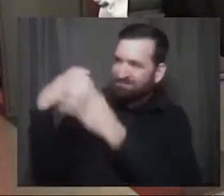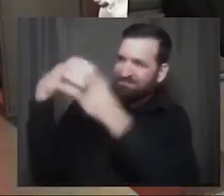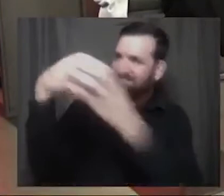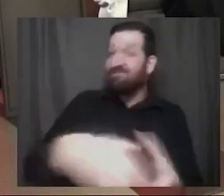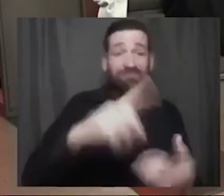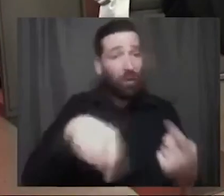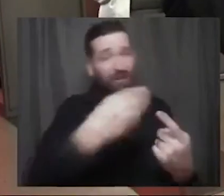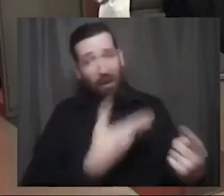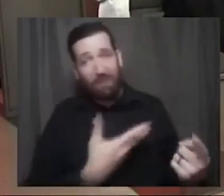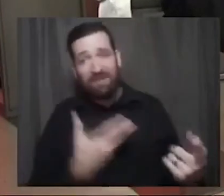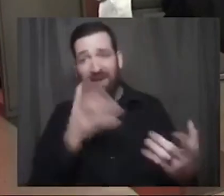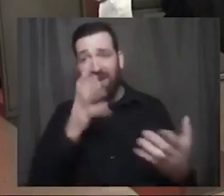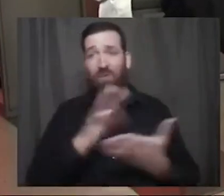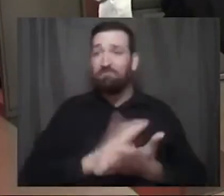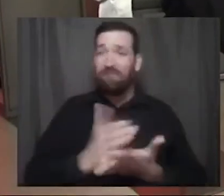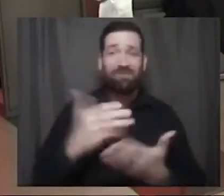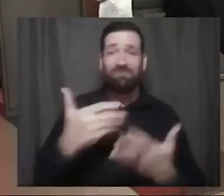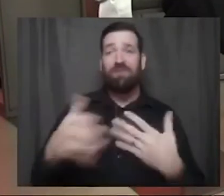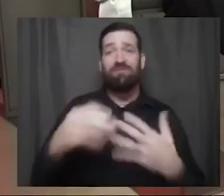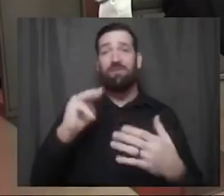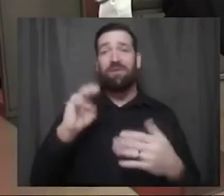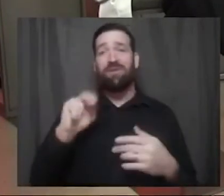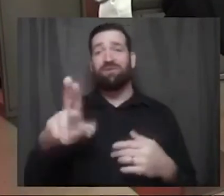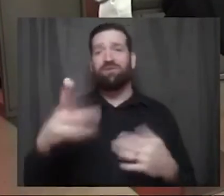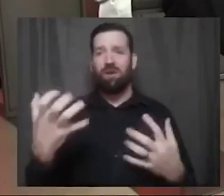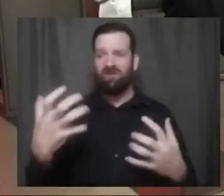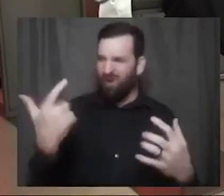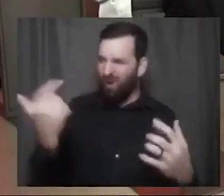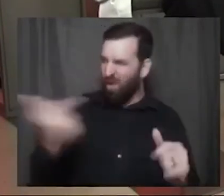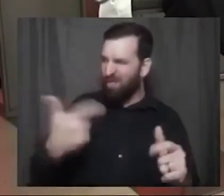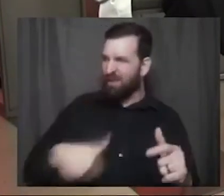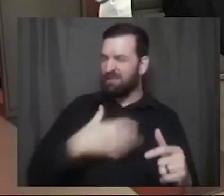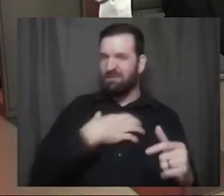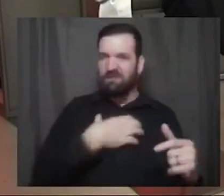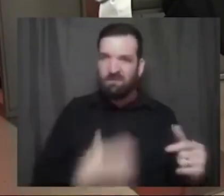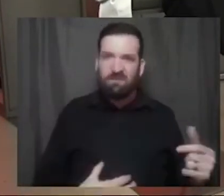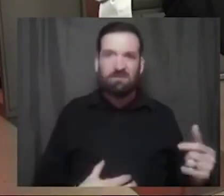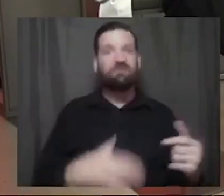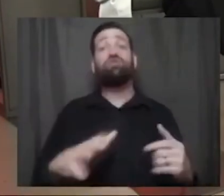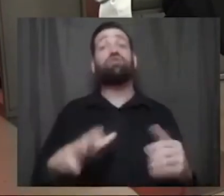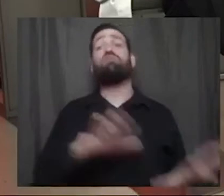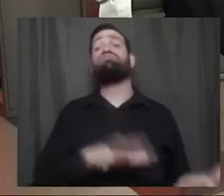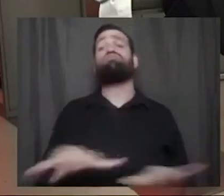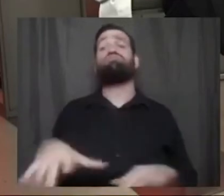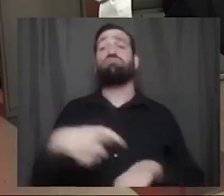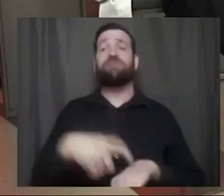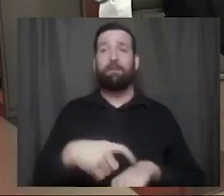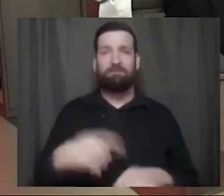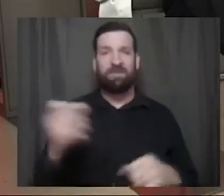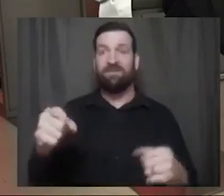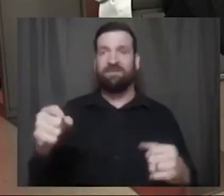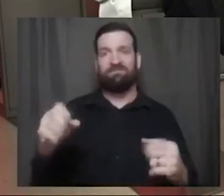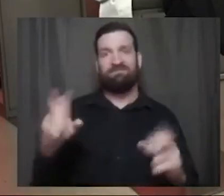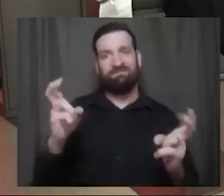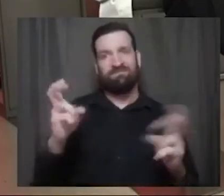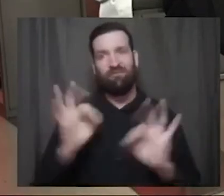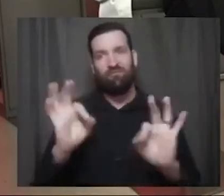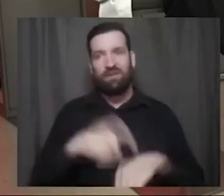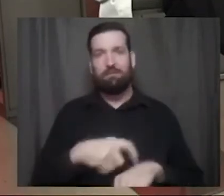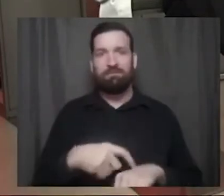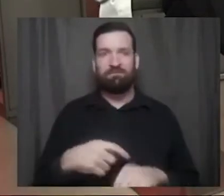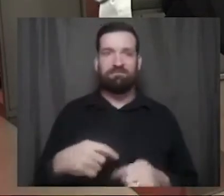the menu you want. I so. feel like you've made us all very hungry. So this is just in your downtime. Yeah. So Your downtime. because I mean it relaxes